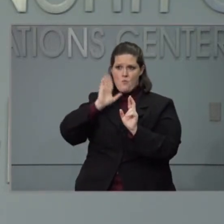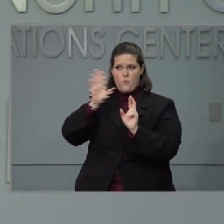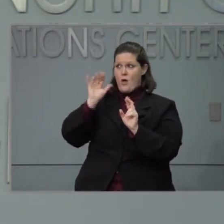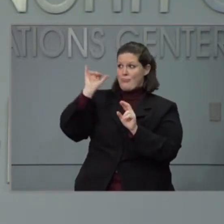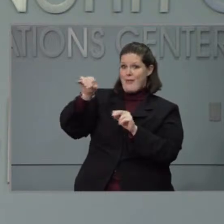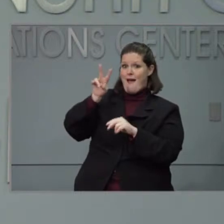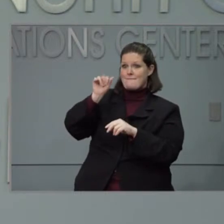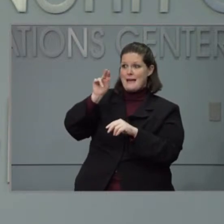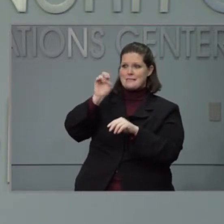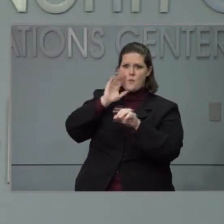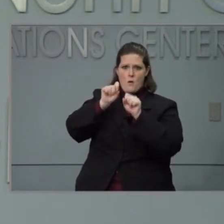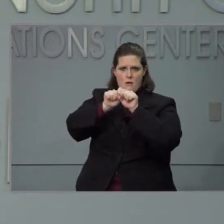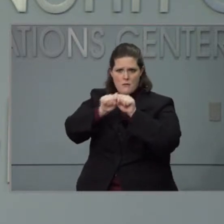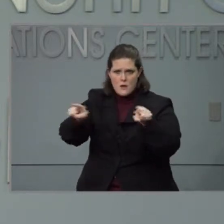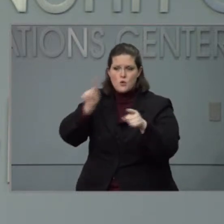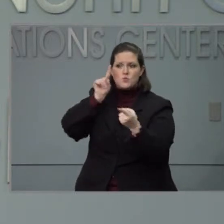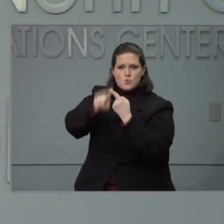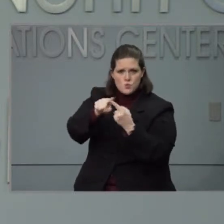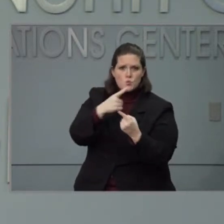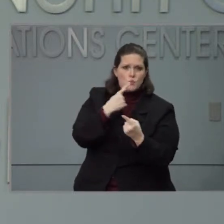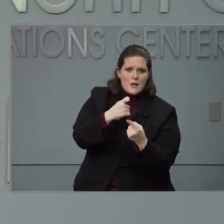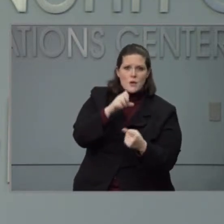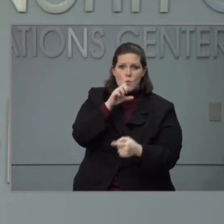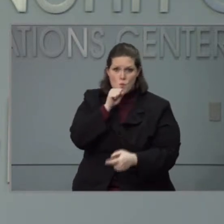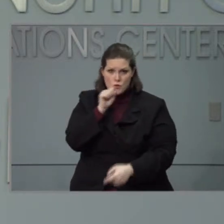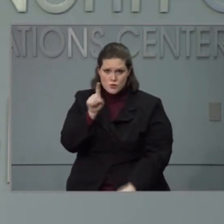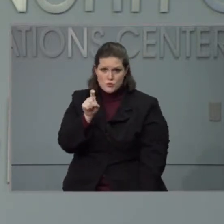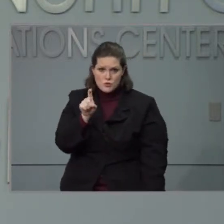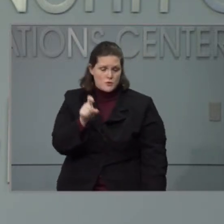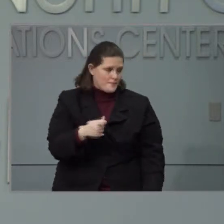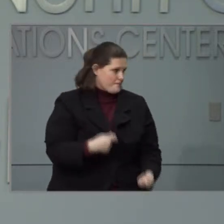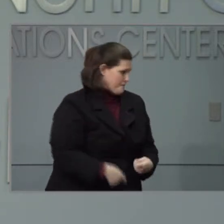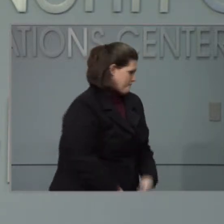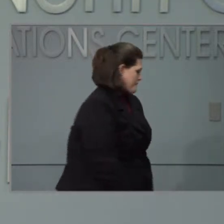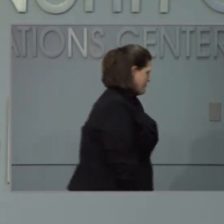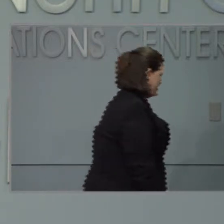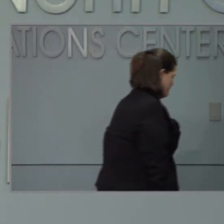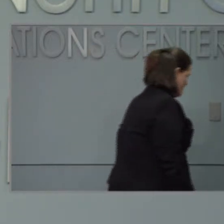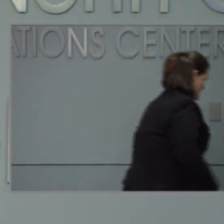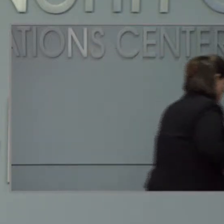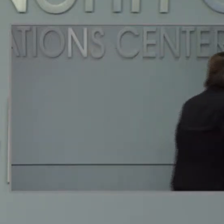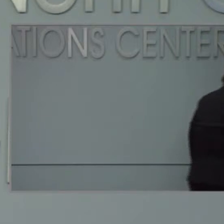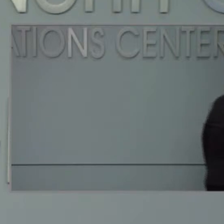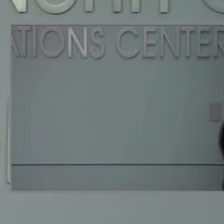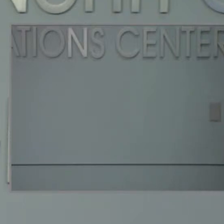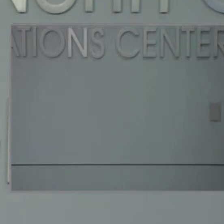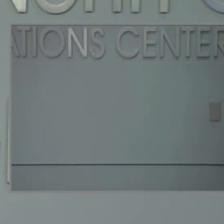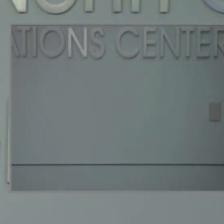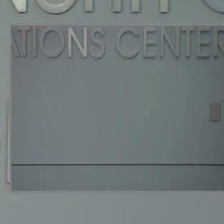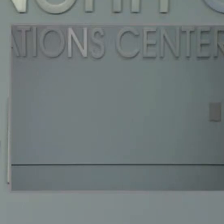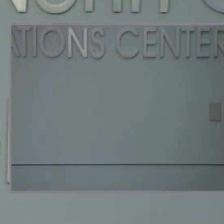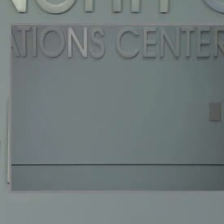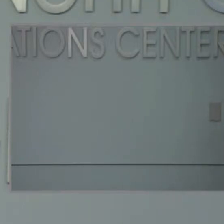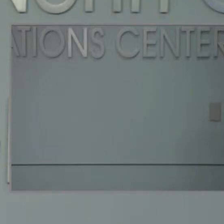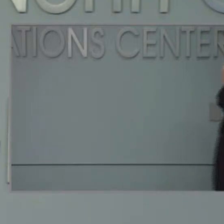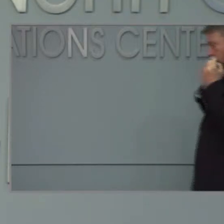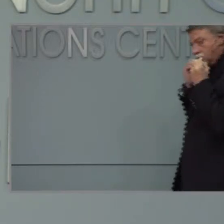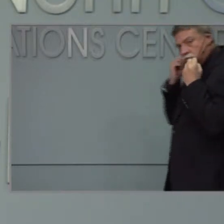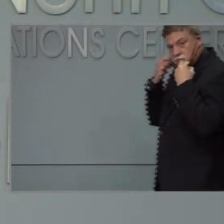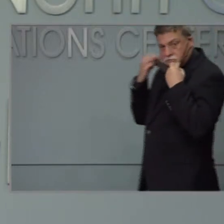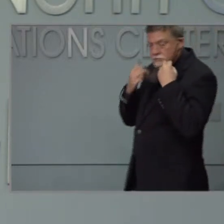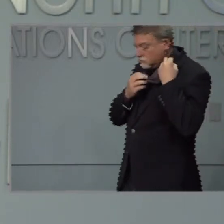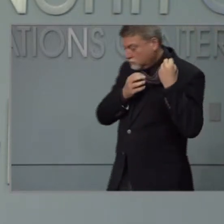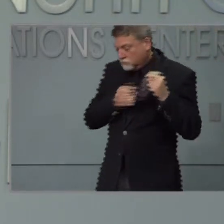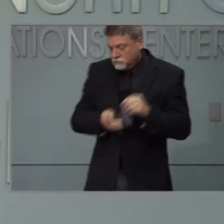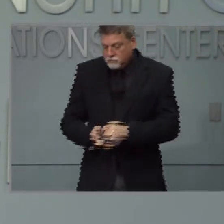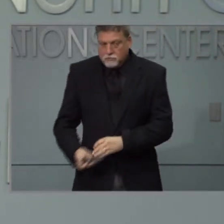the red and orange levels? Well, our vaccine rollout is going to be targeted first to frontline healthcare